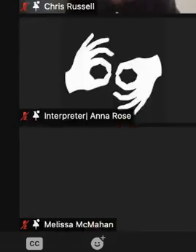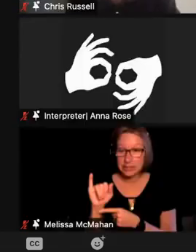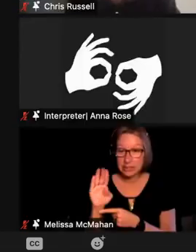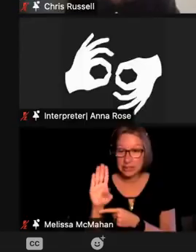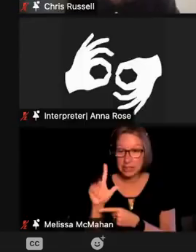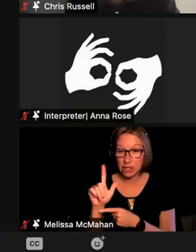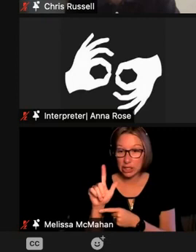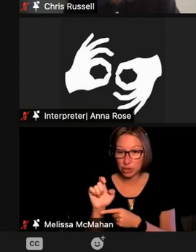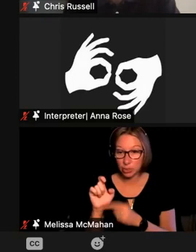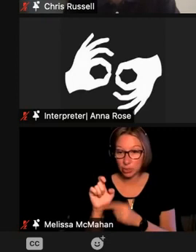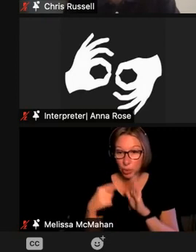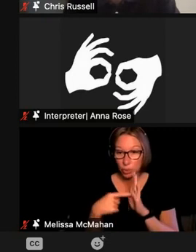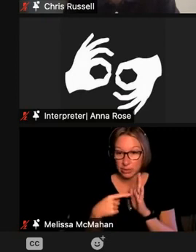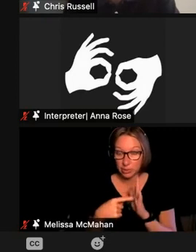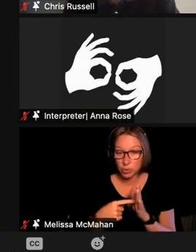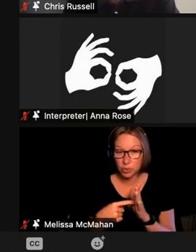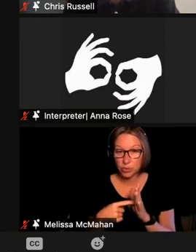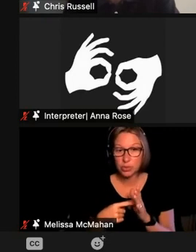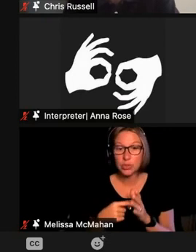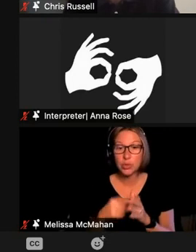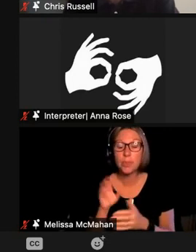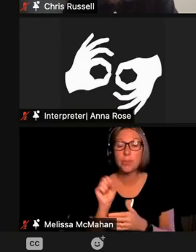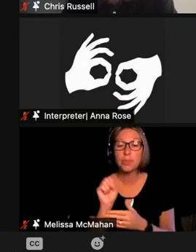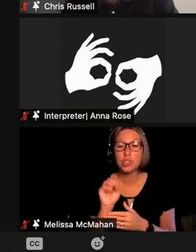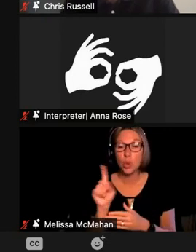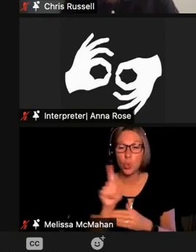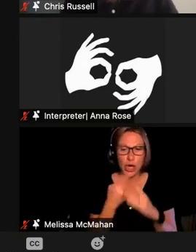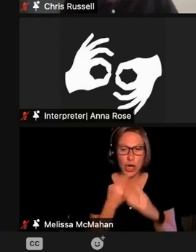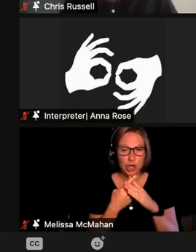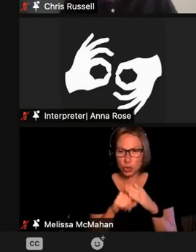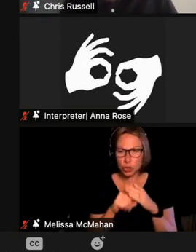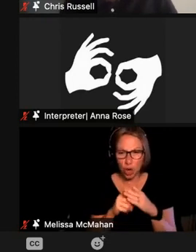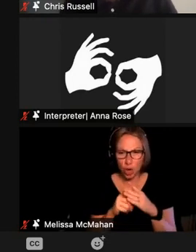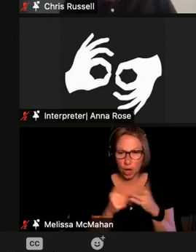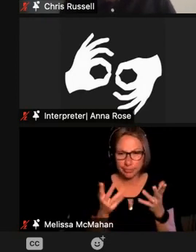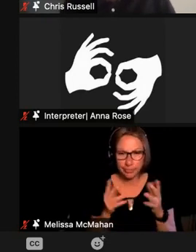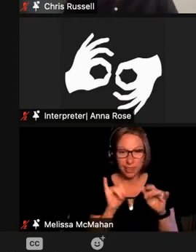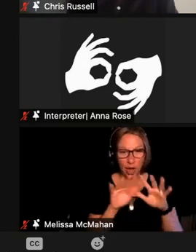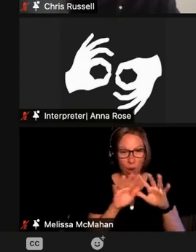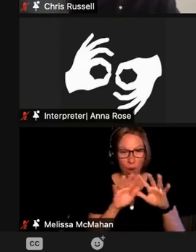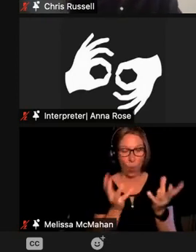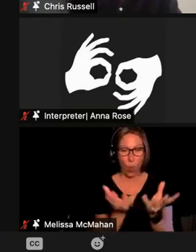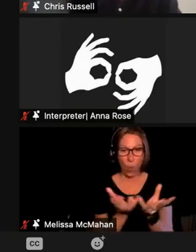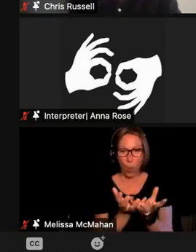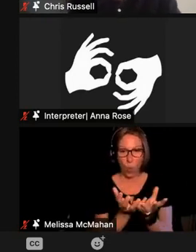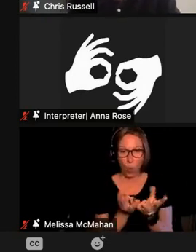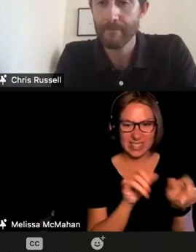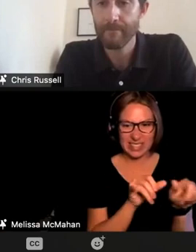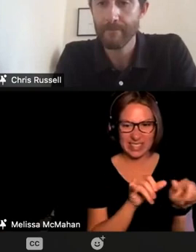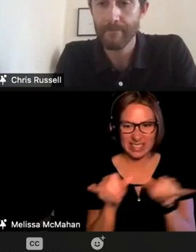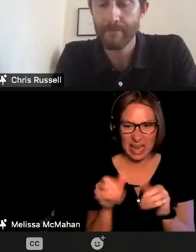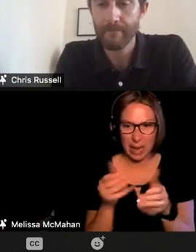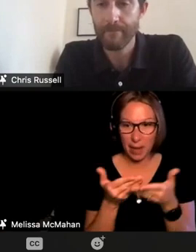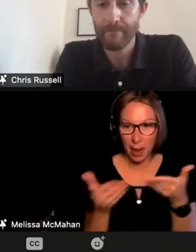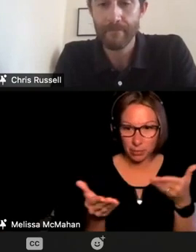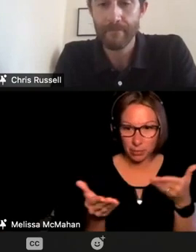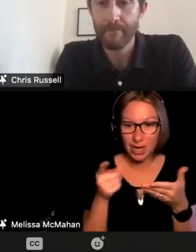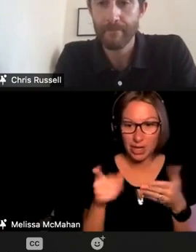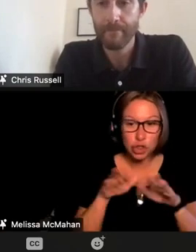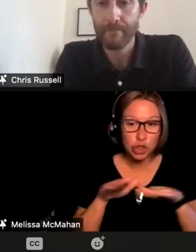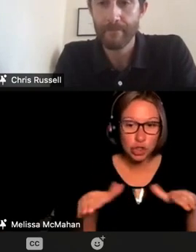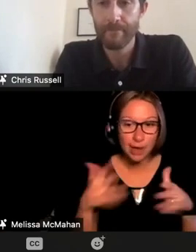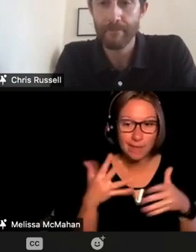So, of course, our hierarchy of symbols, where we should start from, is the whole or identical object to what the child uses.